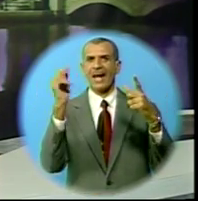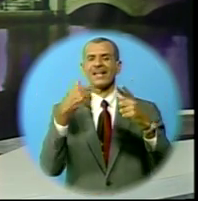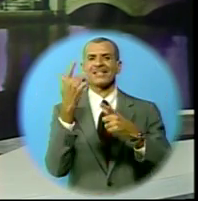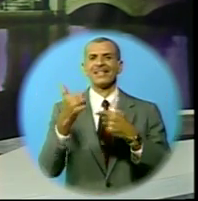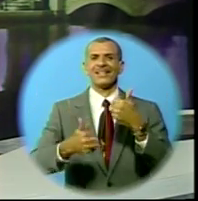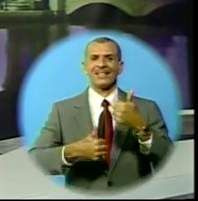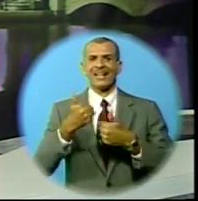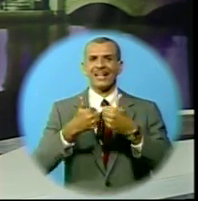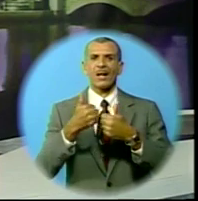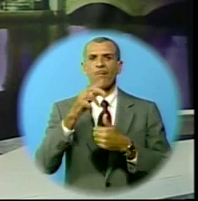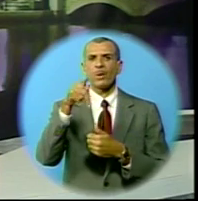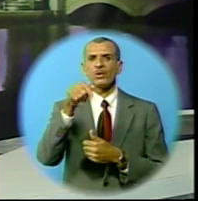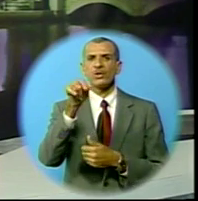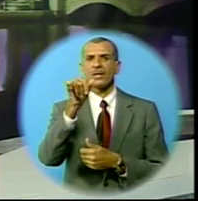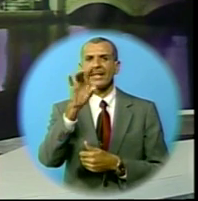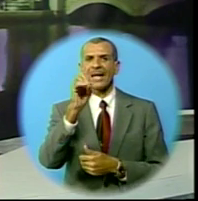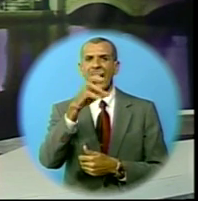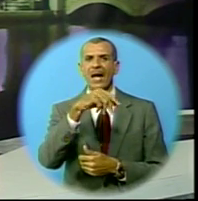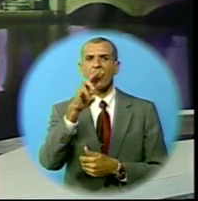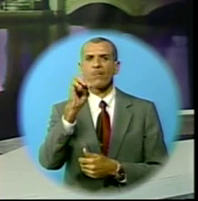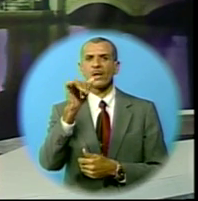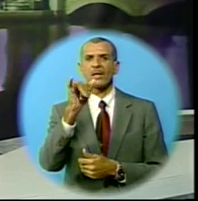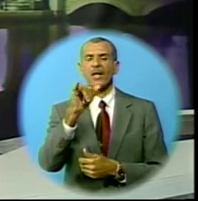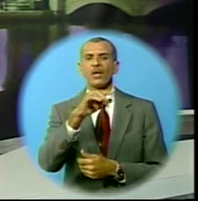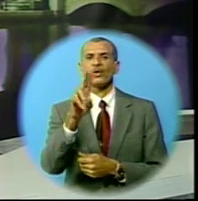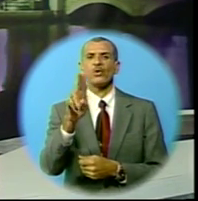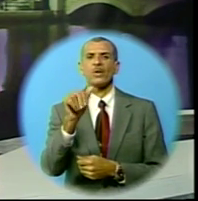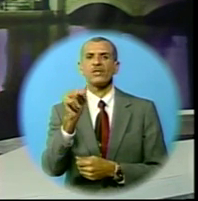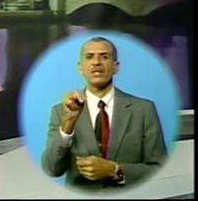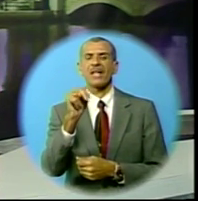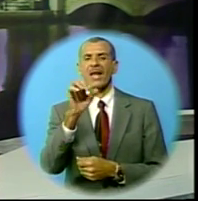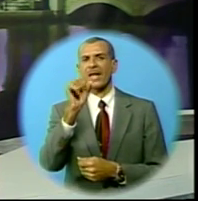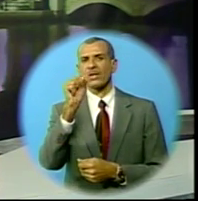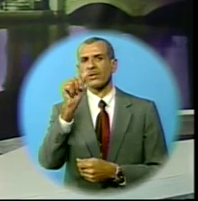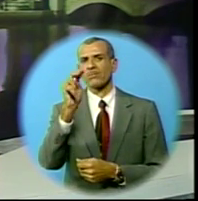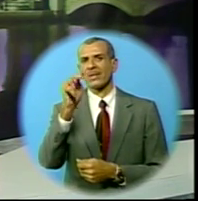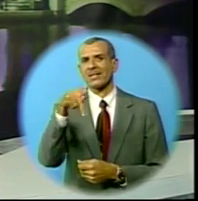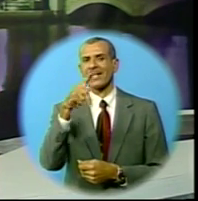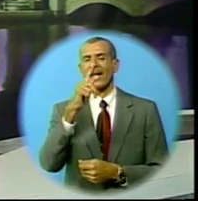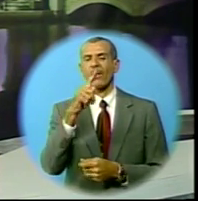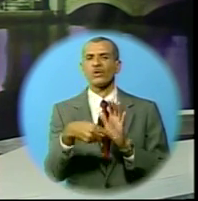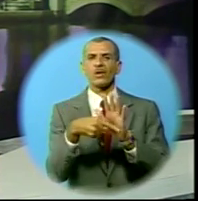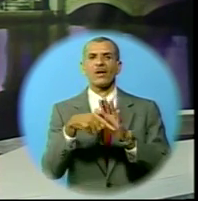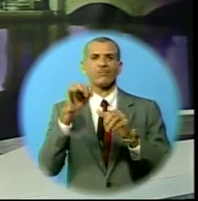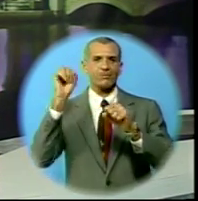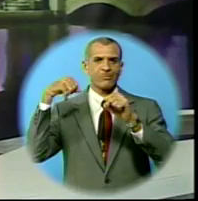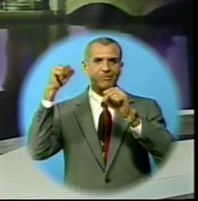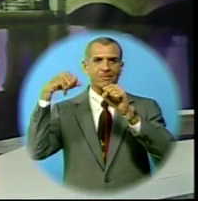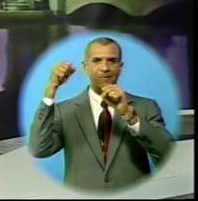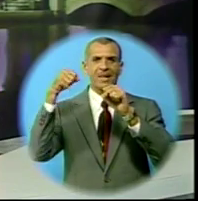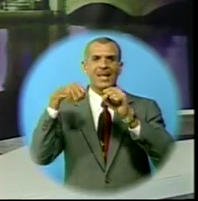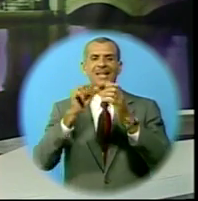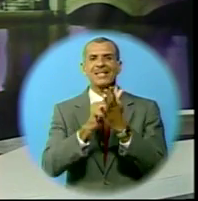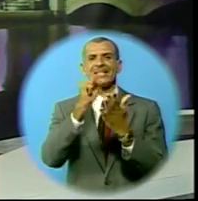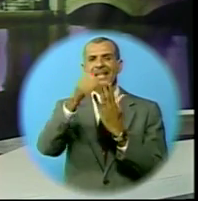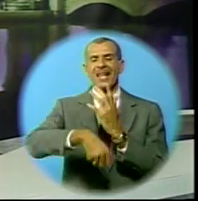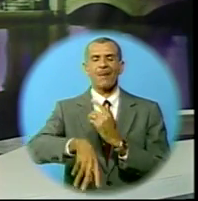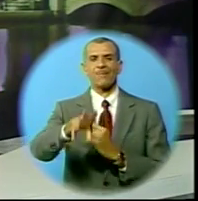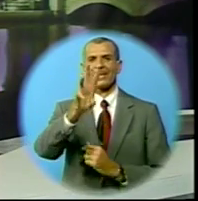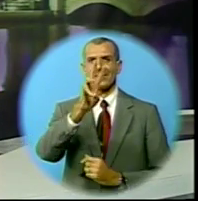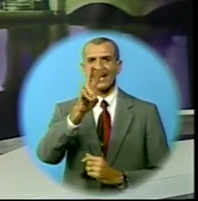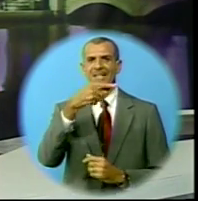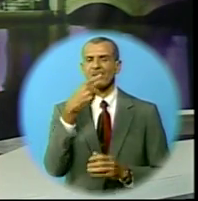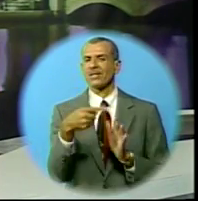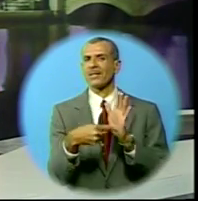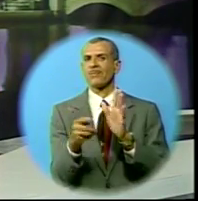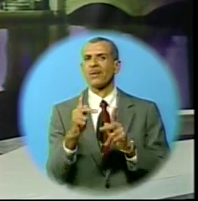movie Porgy and Murder, Unusual Suspects. The film will premiere in local theaters on September 6. However, they are assuring fans that the movie